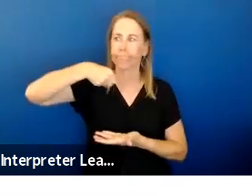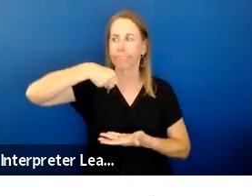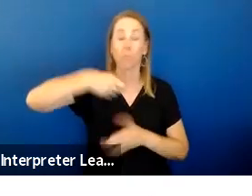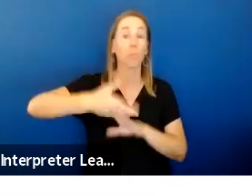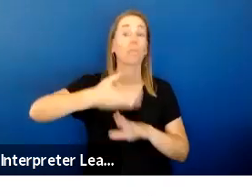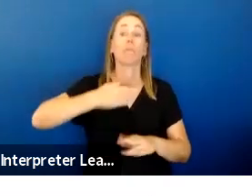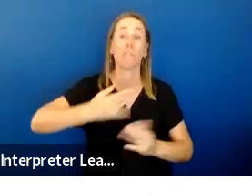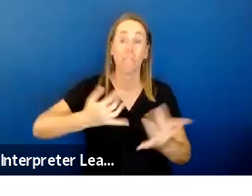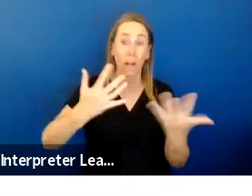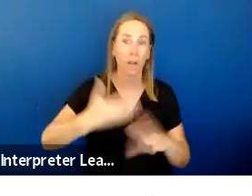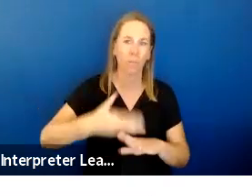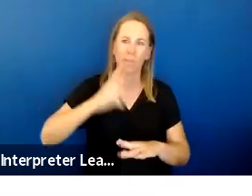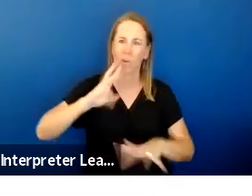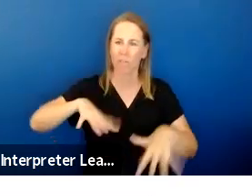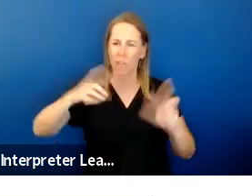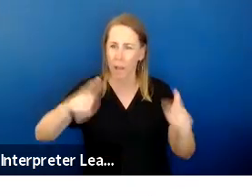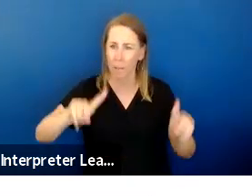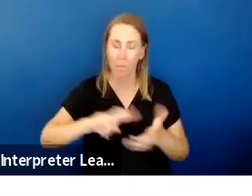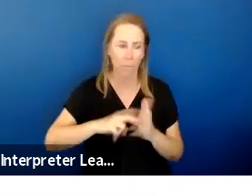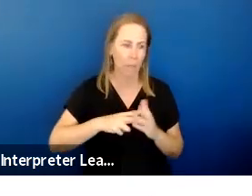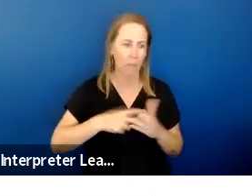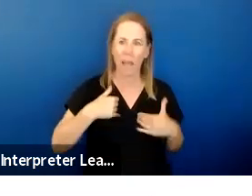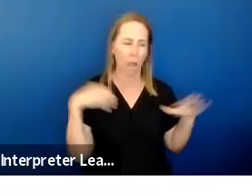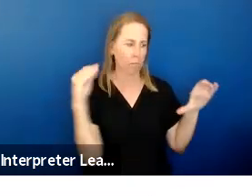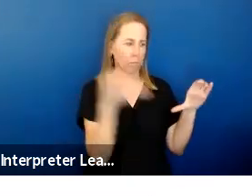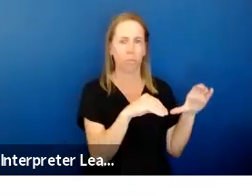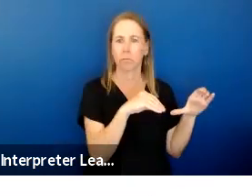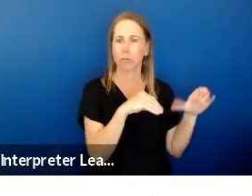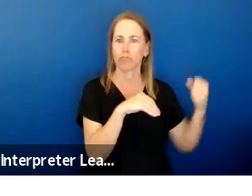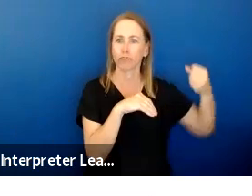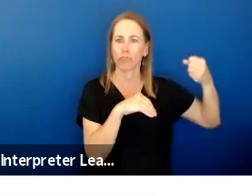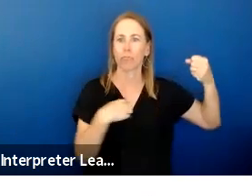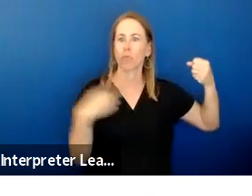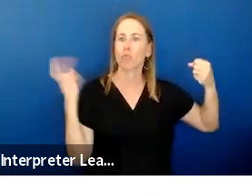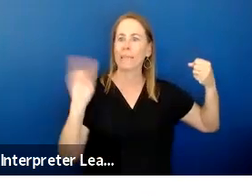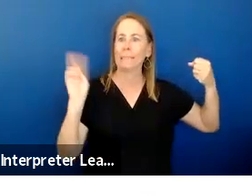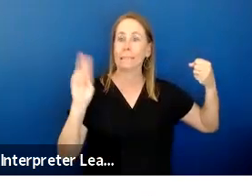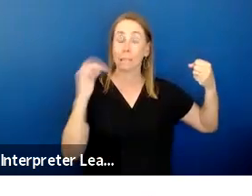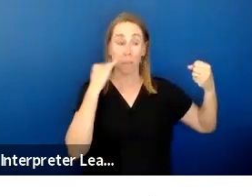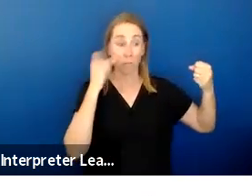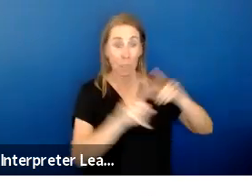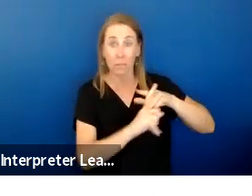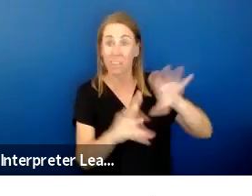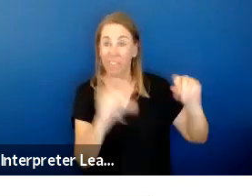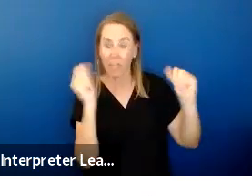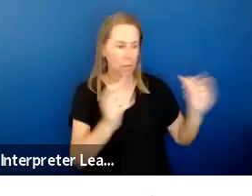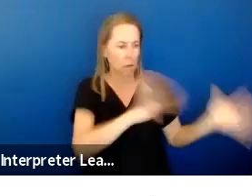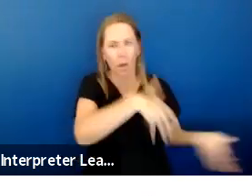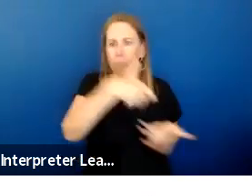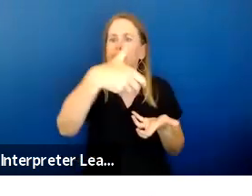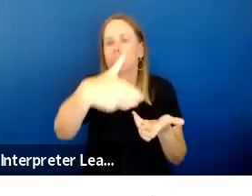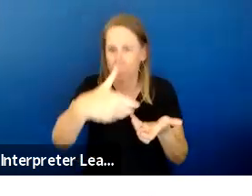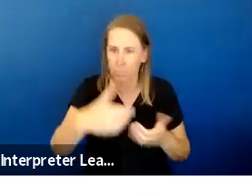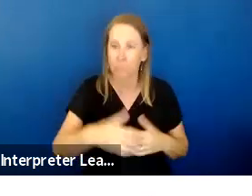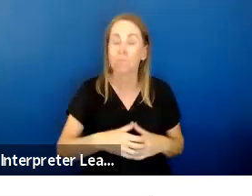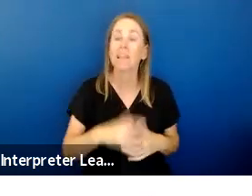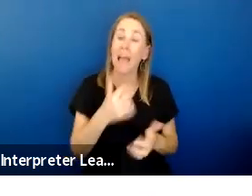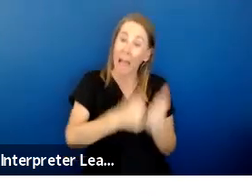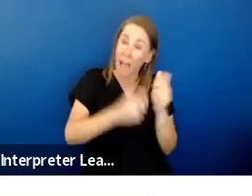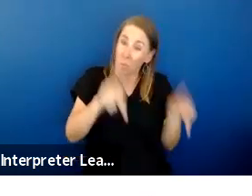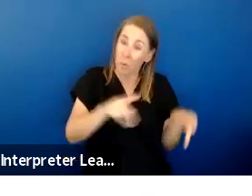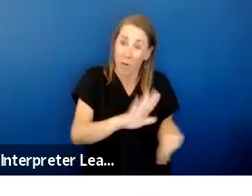accessible so you can take it with you when you have to evacuate quickly. Each person in a household should have a